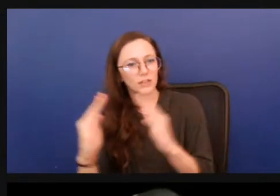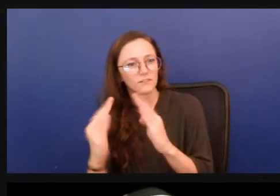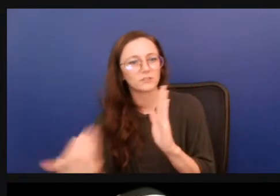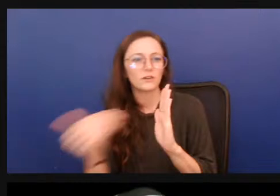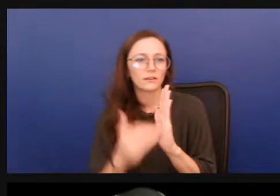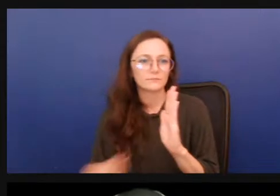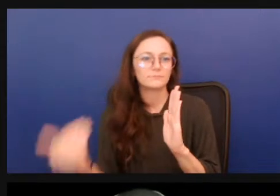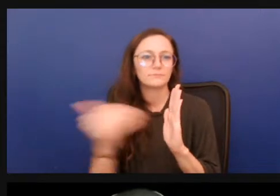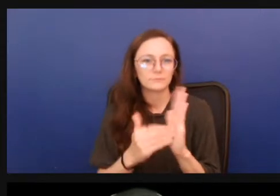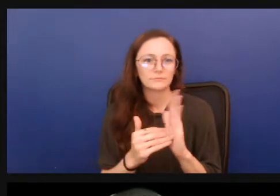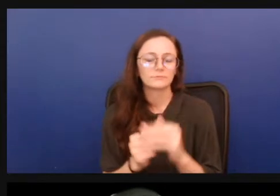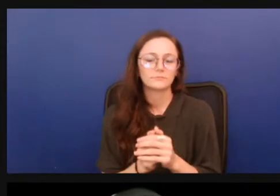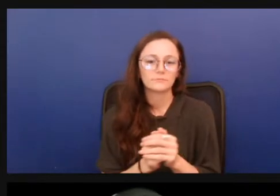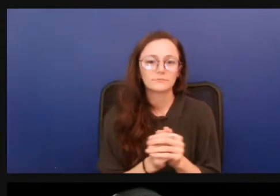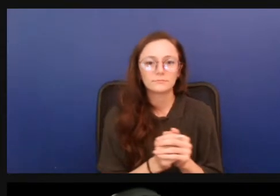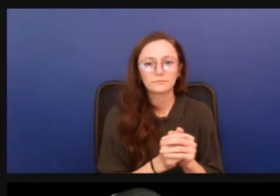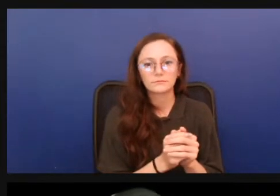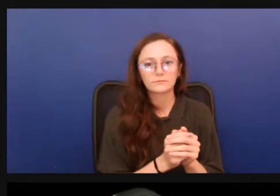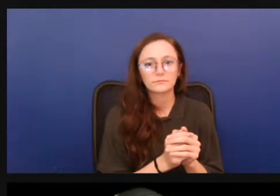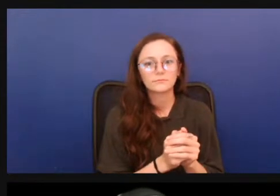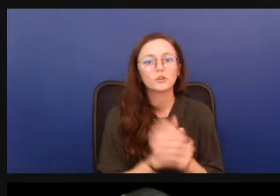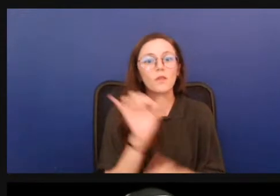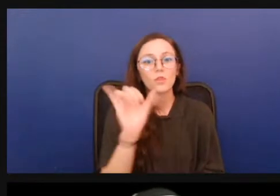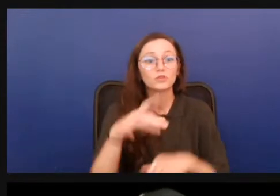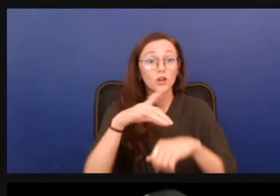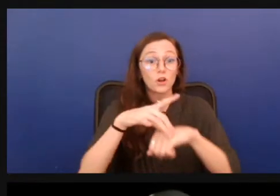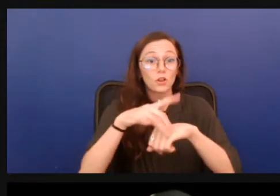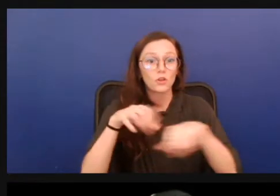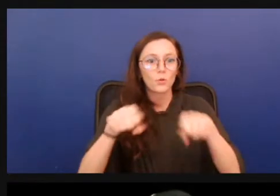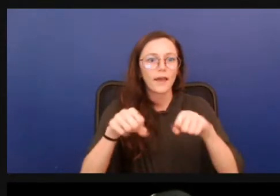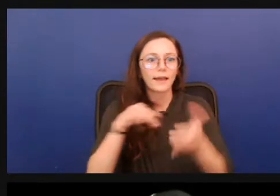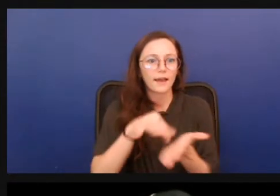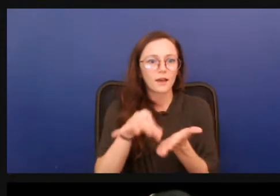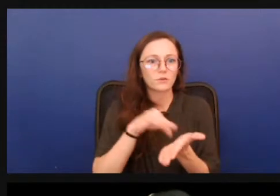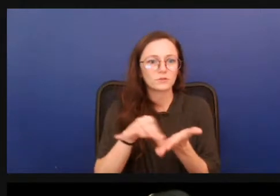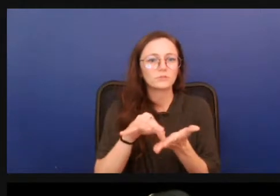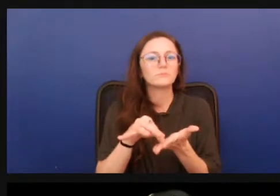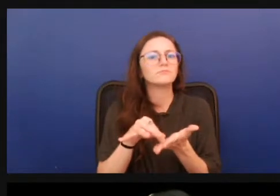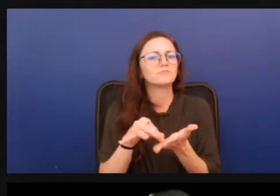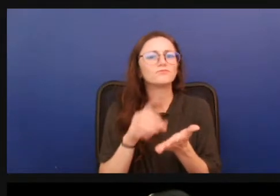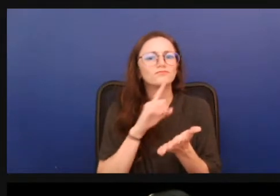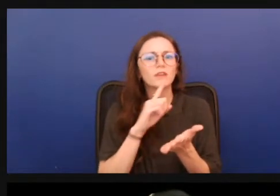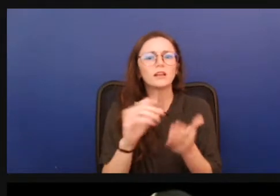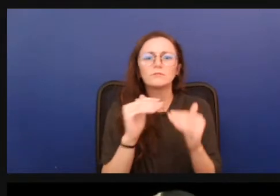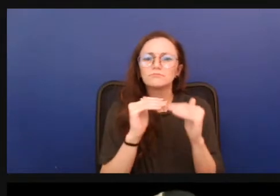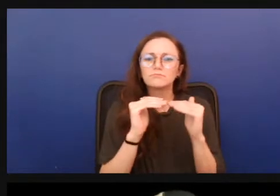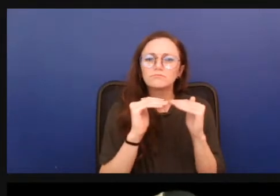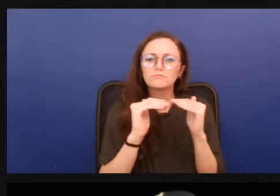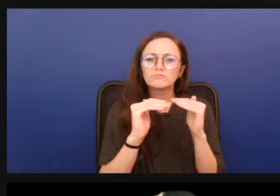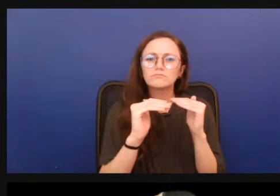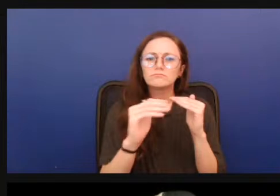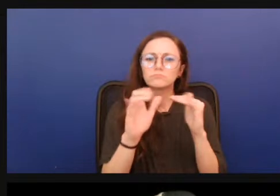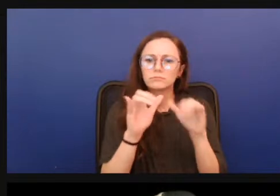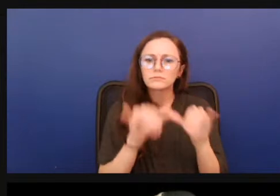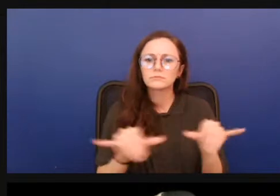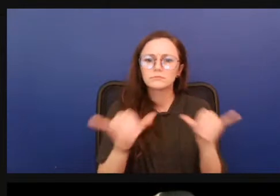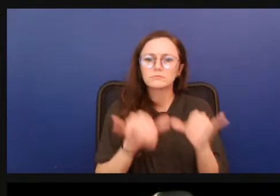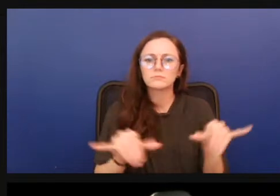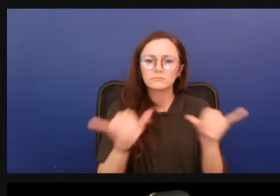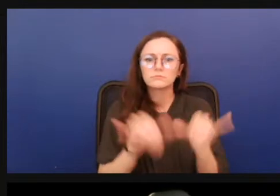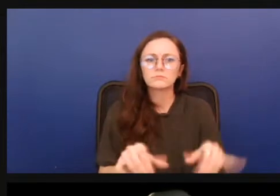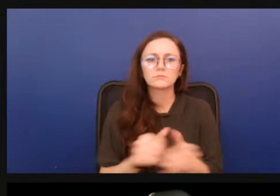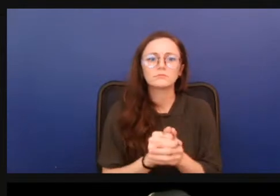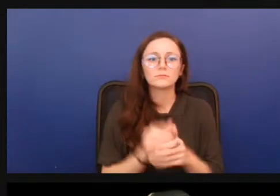So there are the earthquake counts, which you can see are fairly steady at around, this is earthquakes per day. So